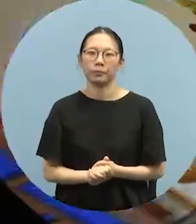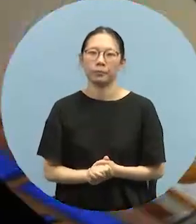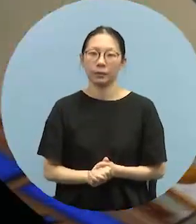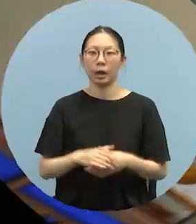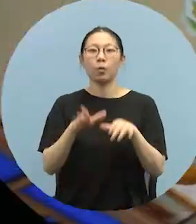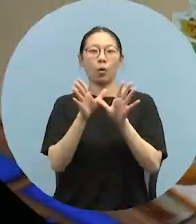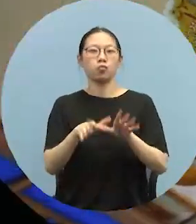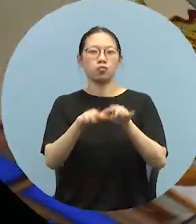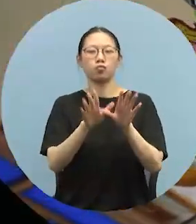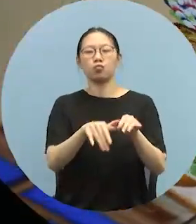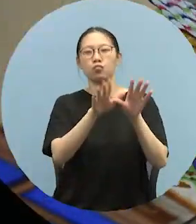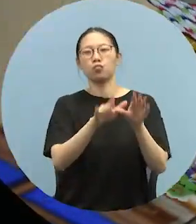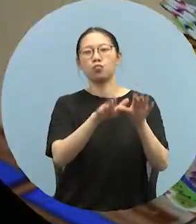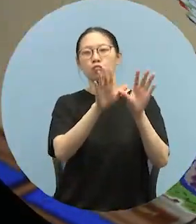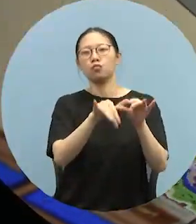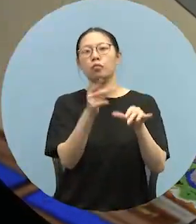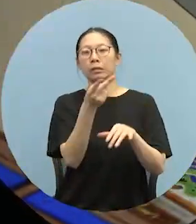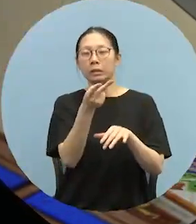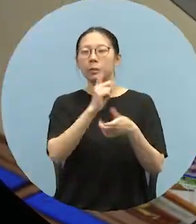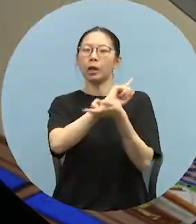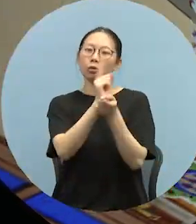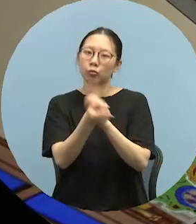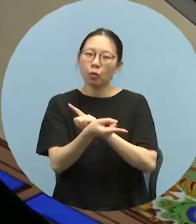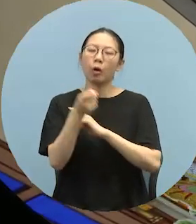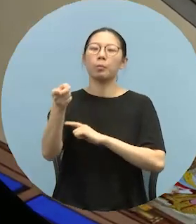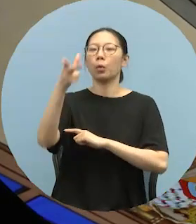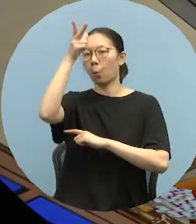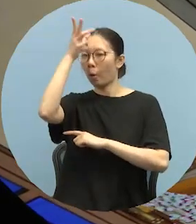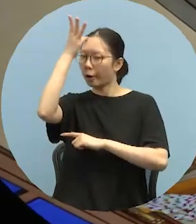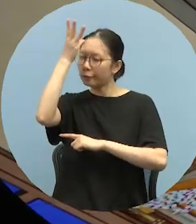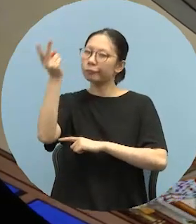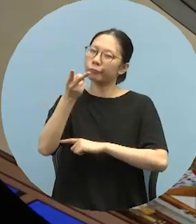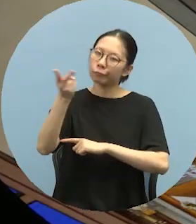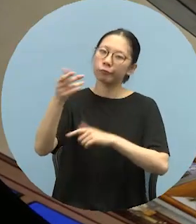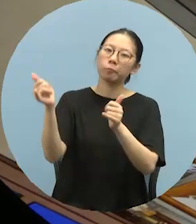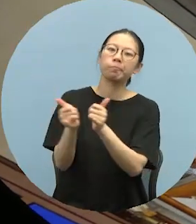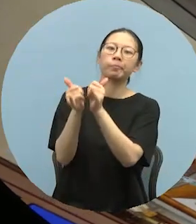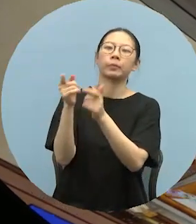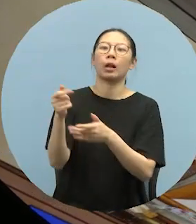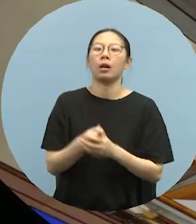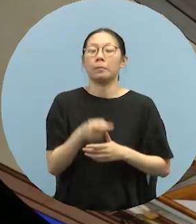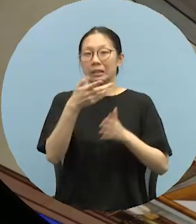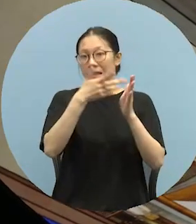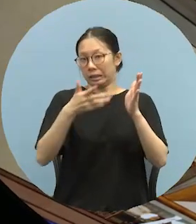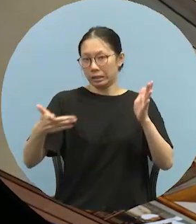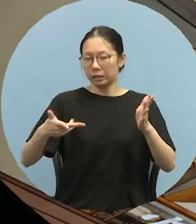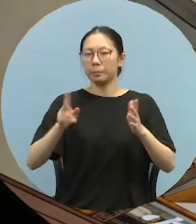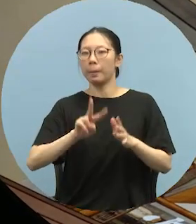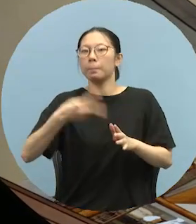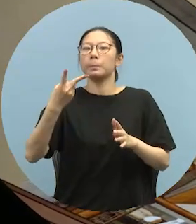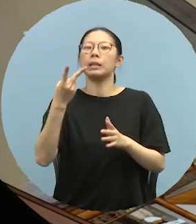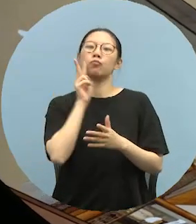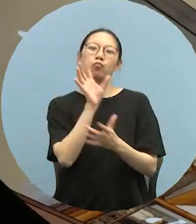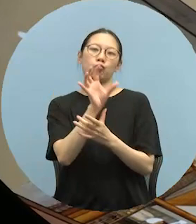the symbolism of the two butterflies as the two lovers.So I have all the characters of the poem as video